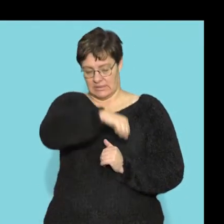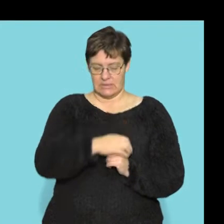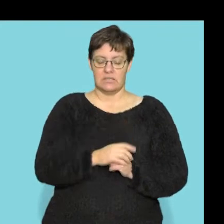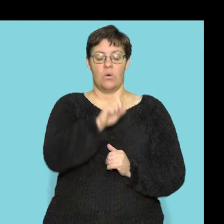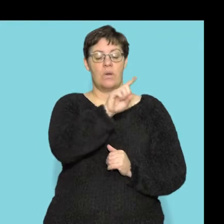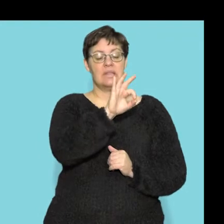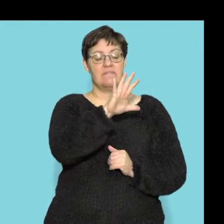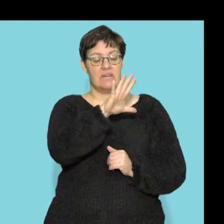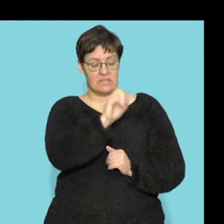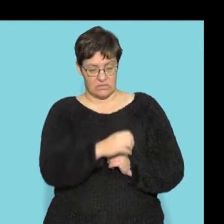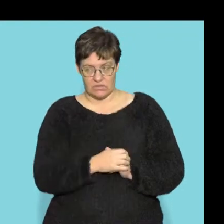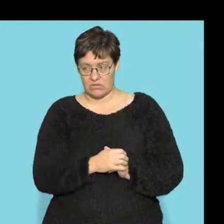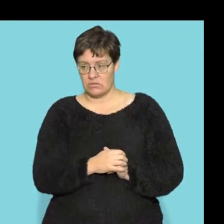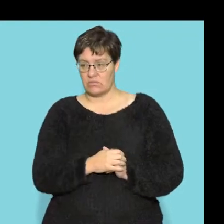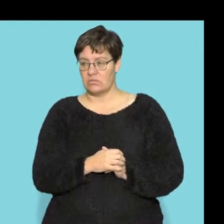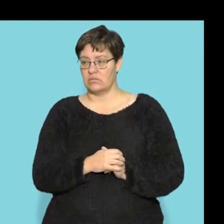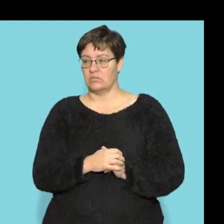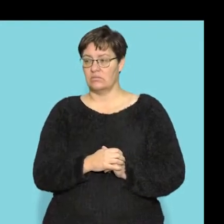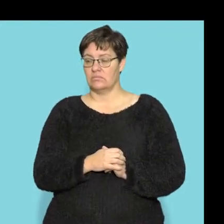was. 1350